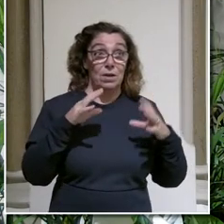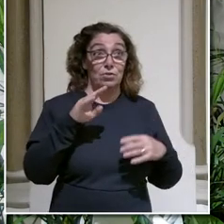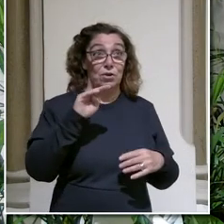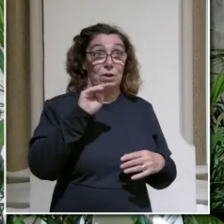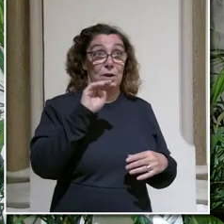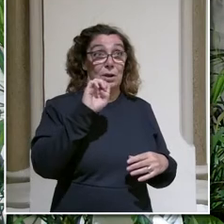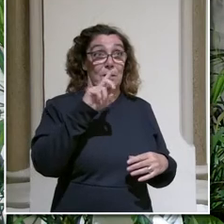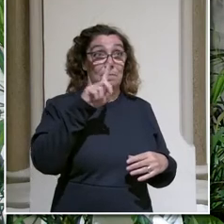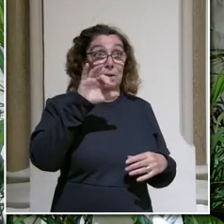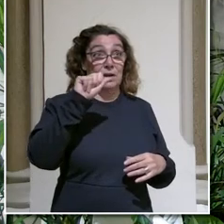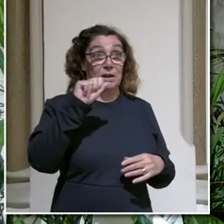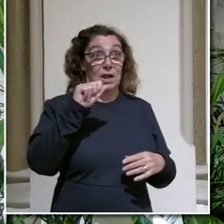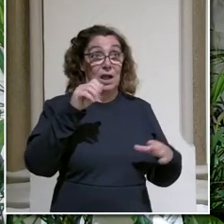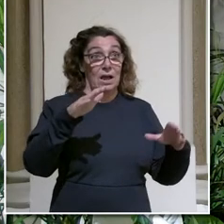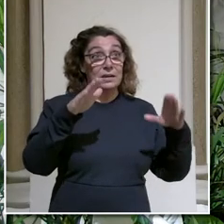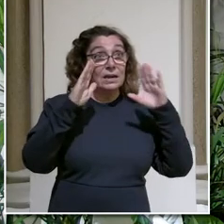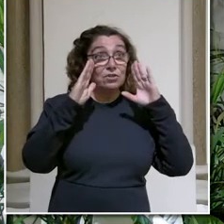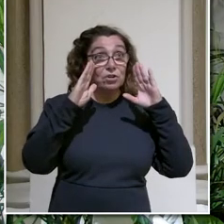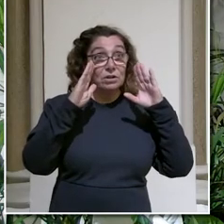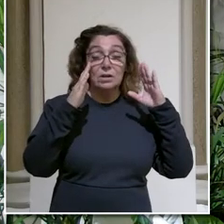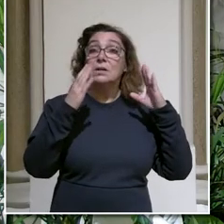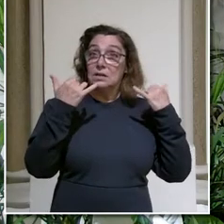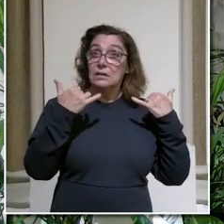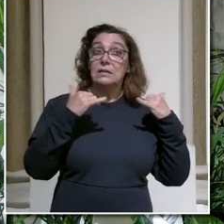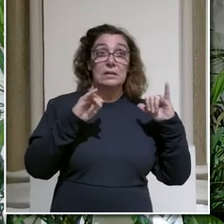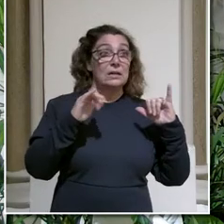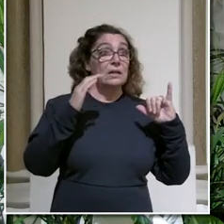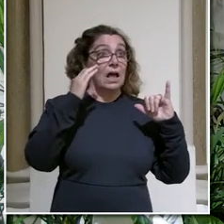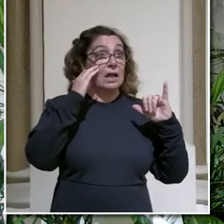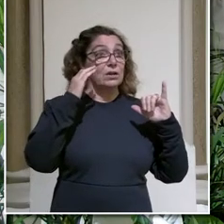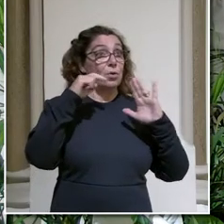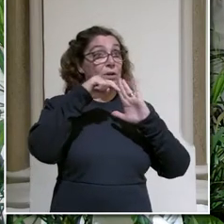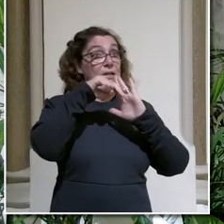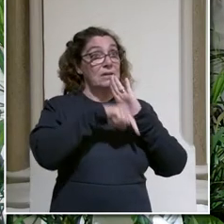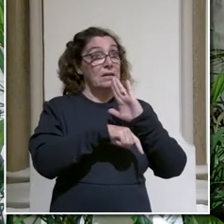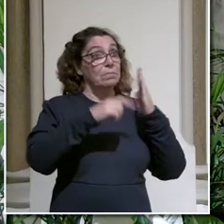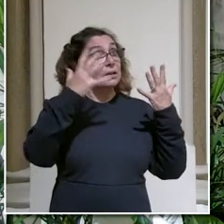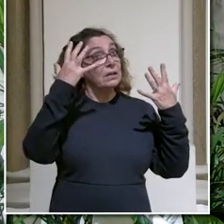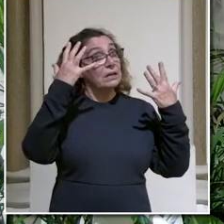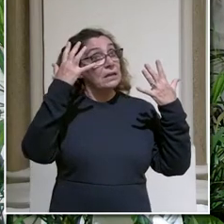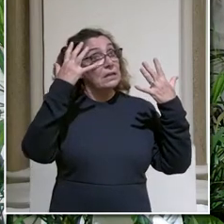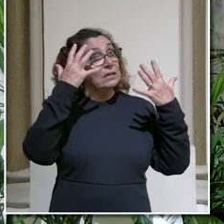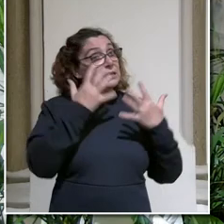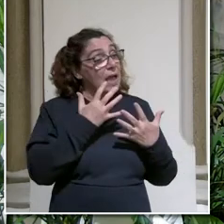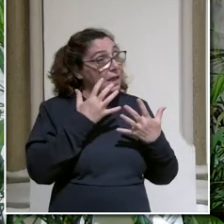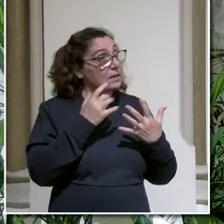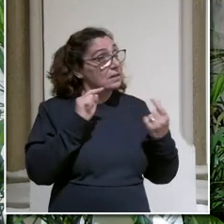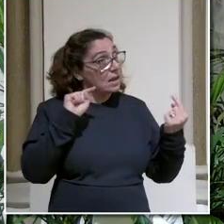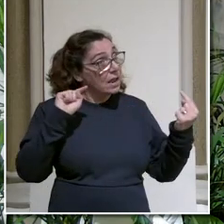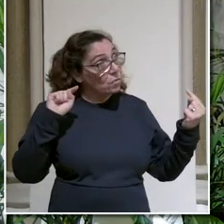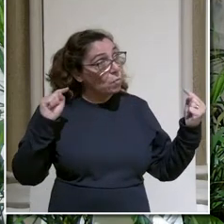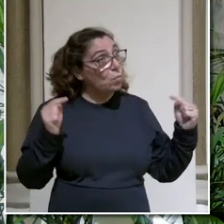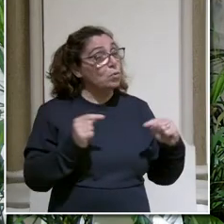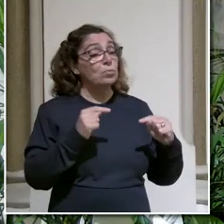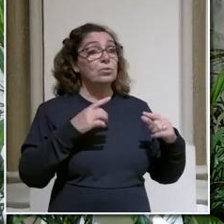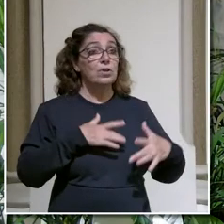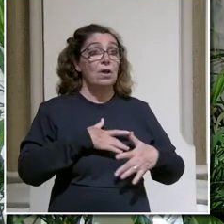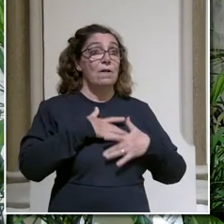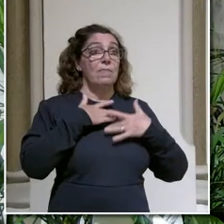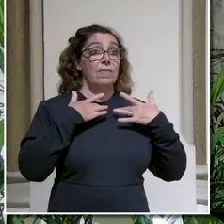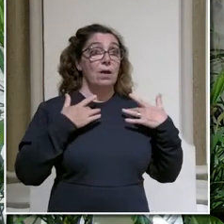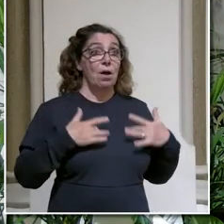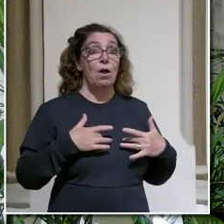attention, I know it also deeply saddens and wounds the hearts of the